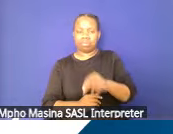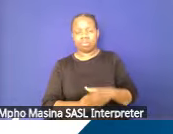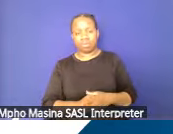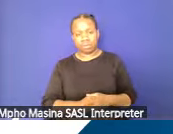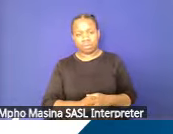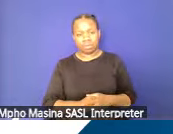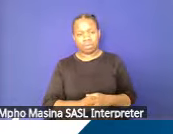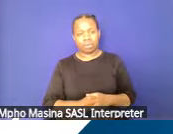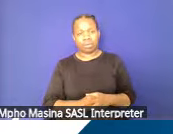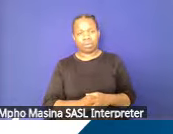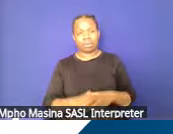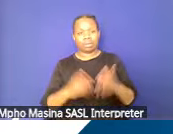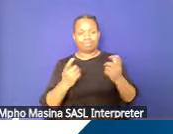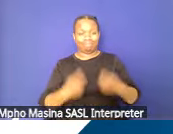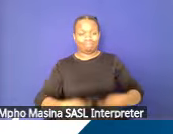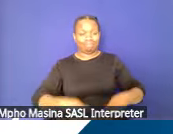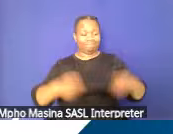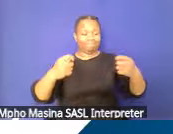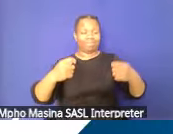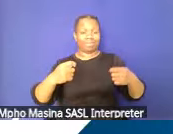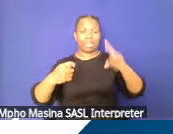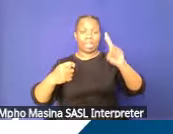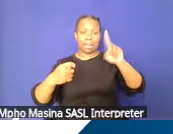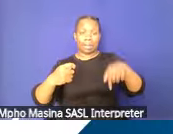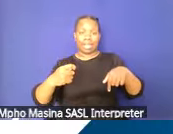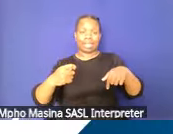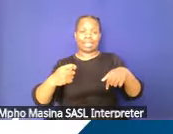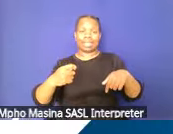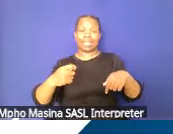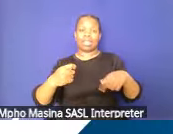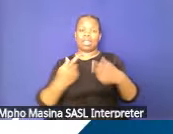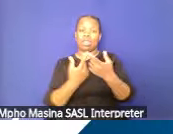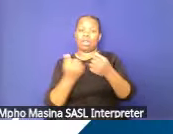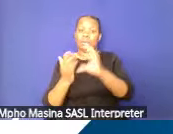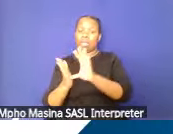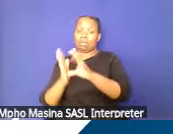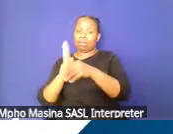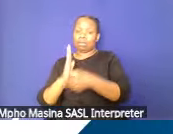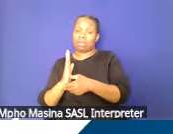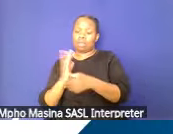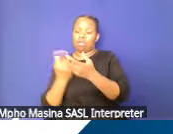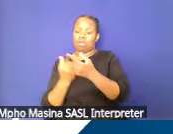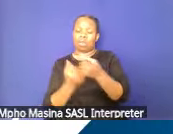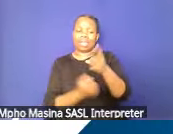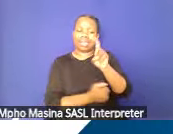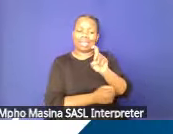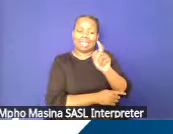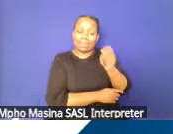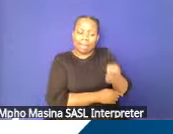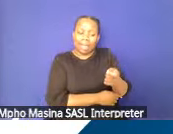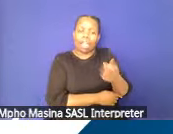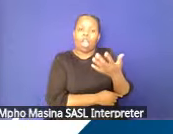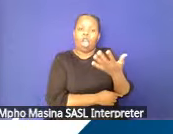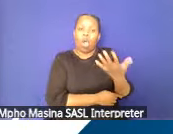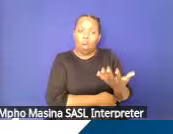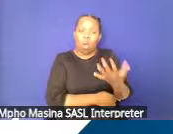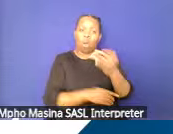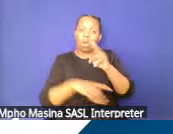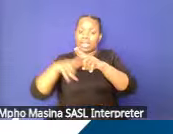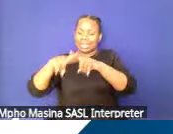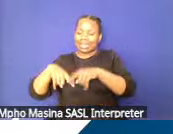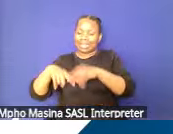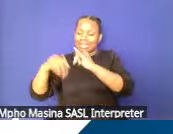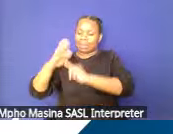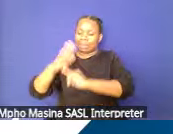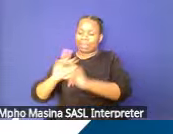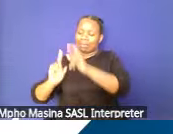Then the expense must stem from the disability of either the taxpayer or their dependent.